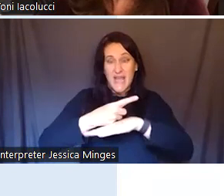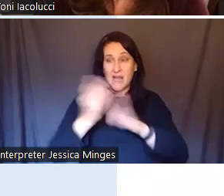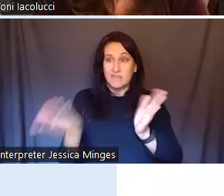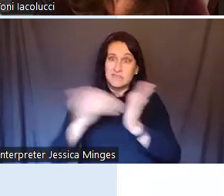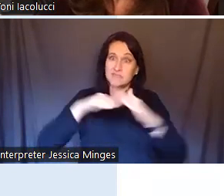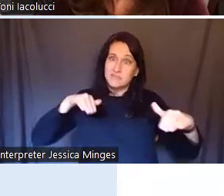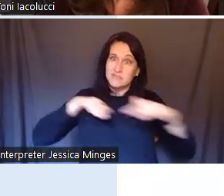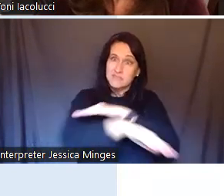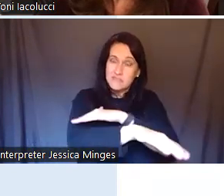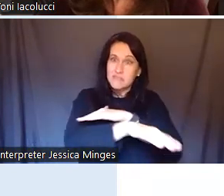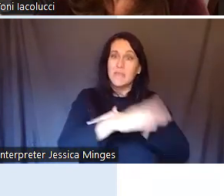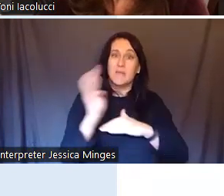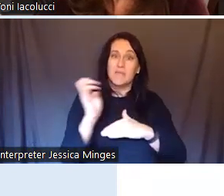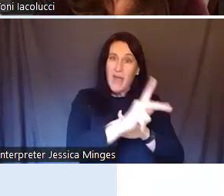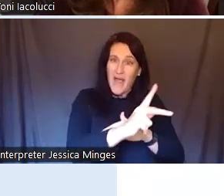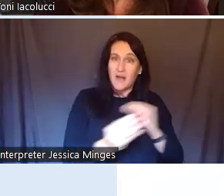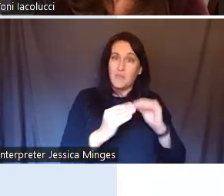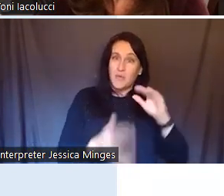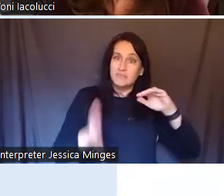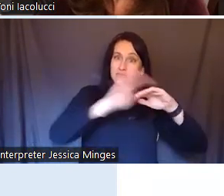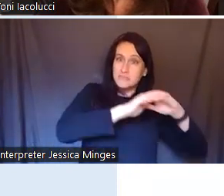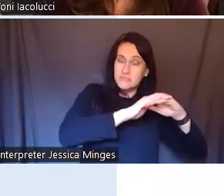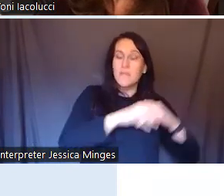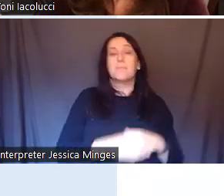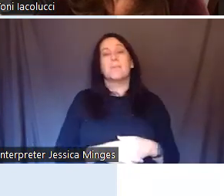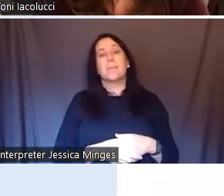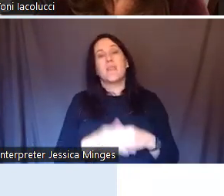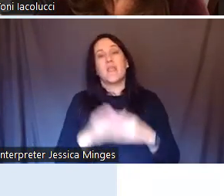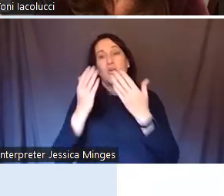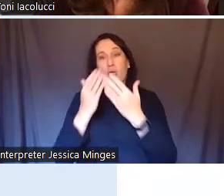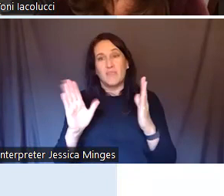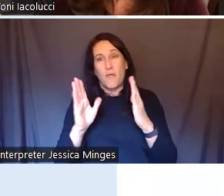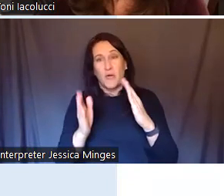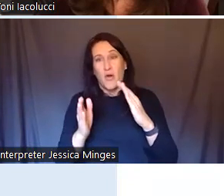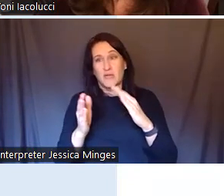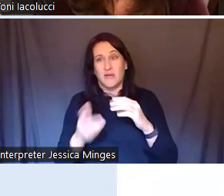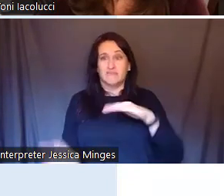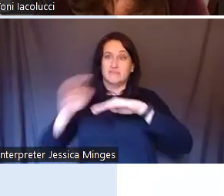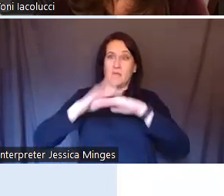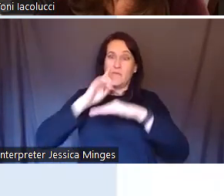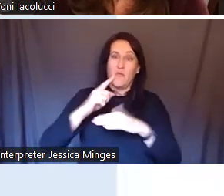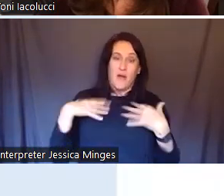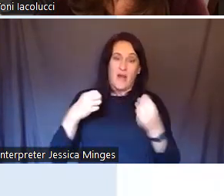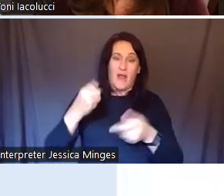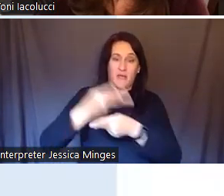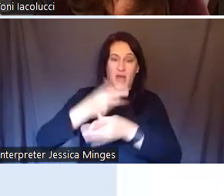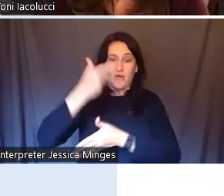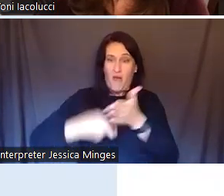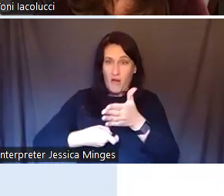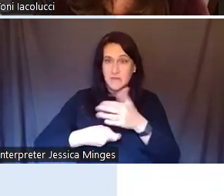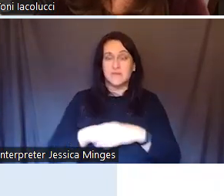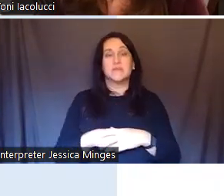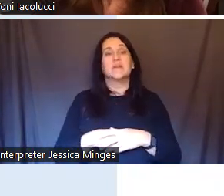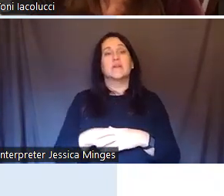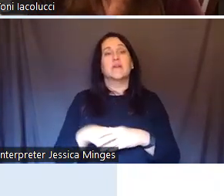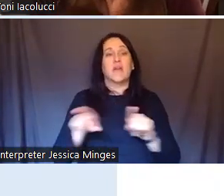rates, increased overall healthcare costs among persons with untreated hearing loss, and